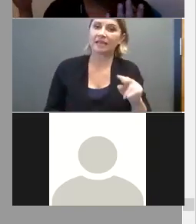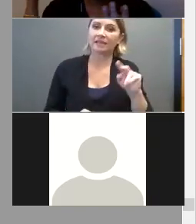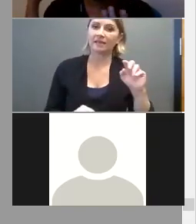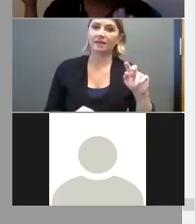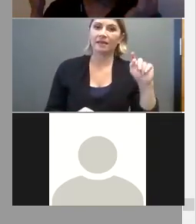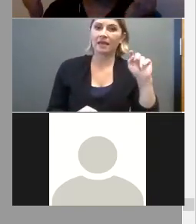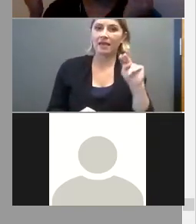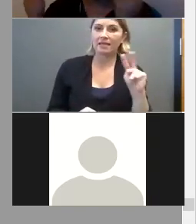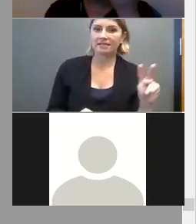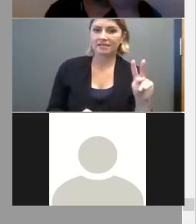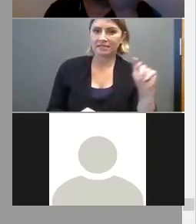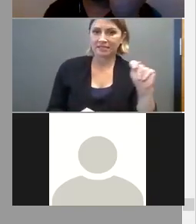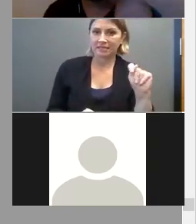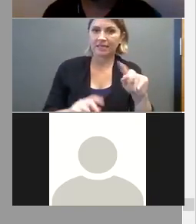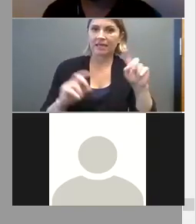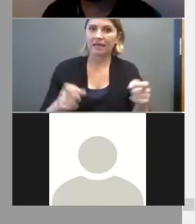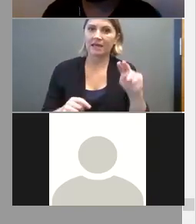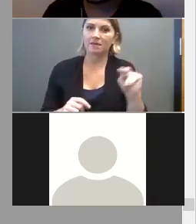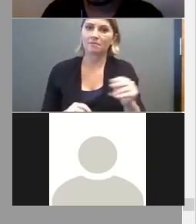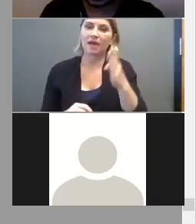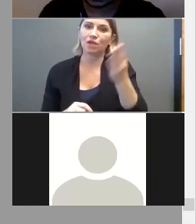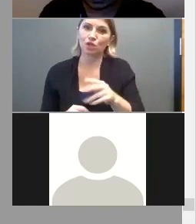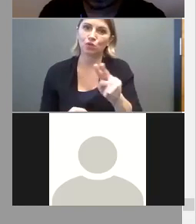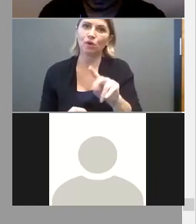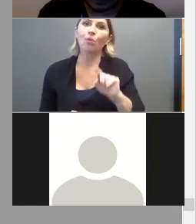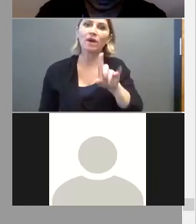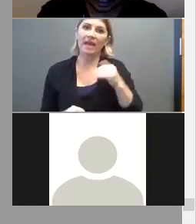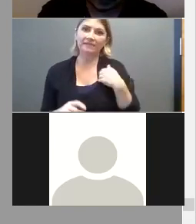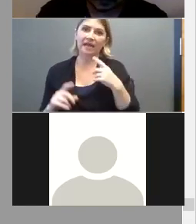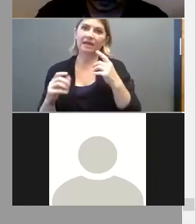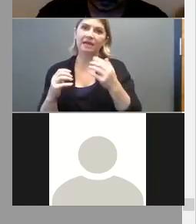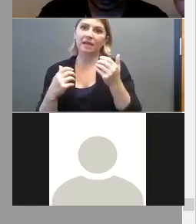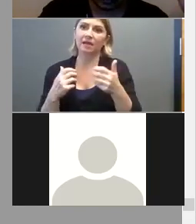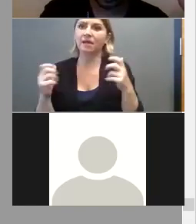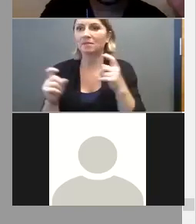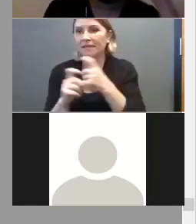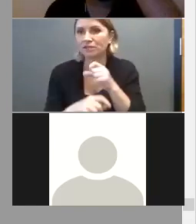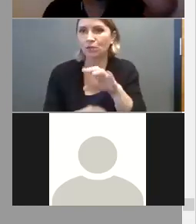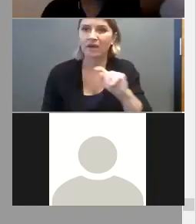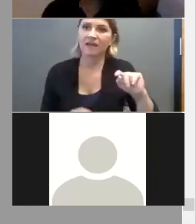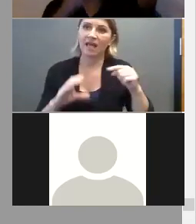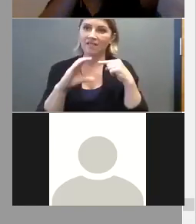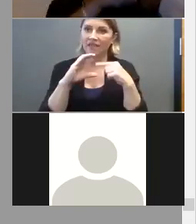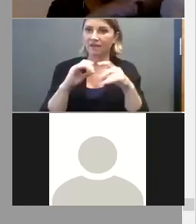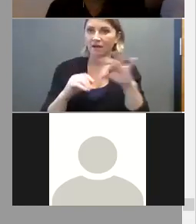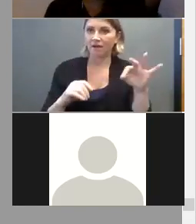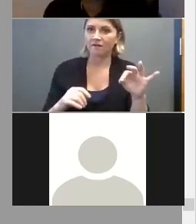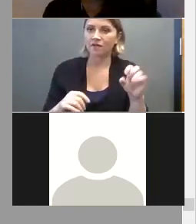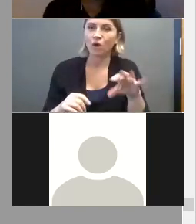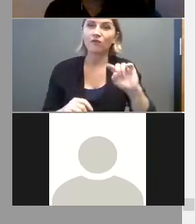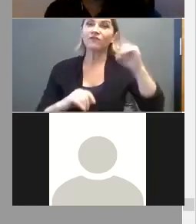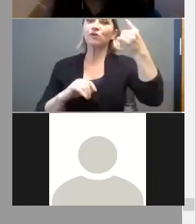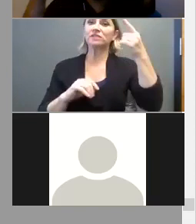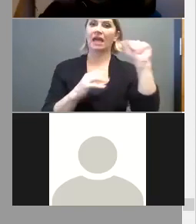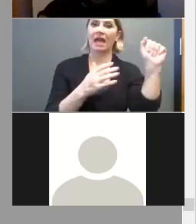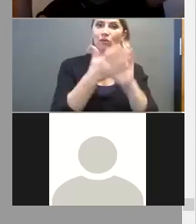x. Both of them have a single complexity of constant complexity. So we have theta of 1. So for the first algorithm